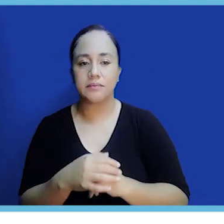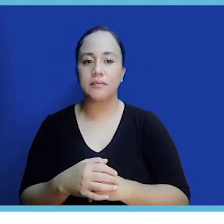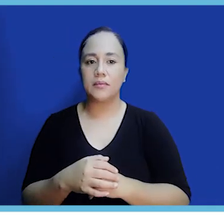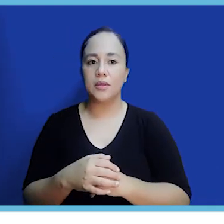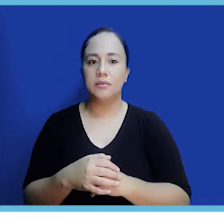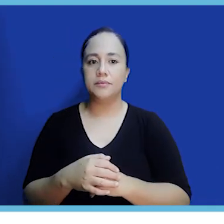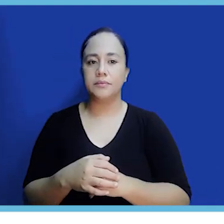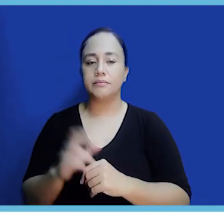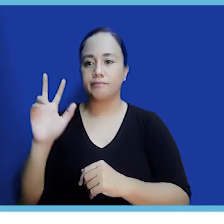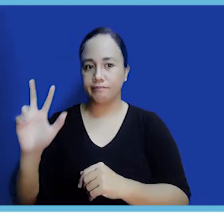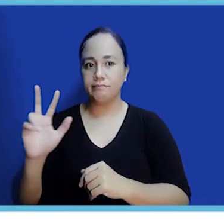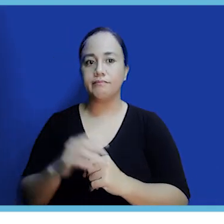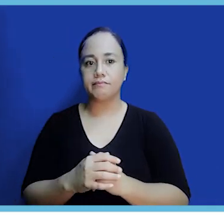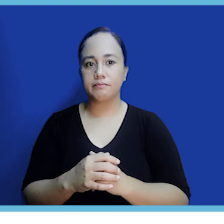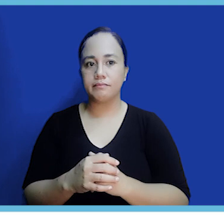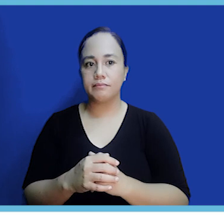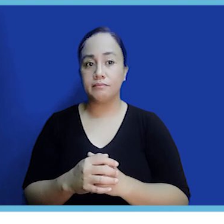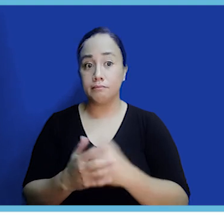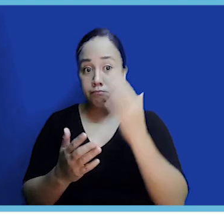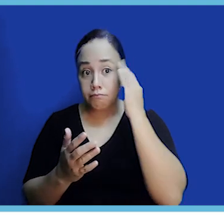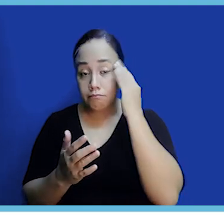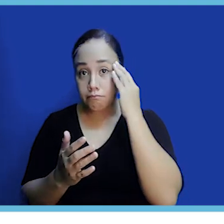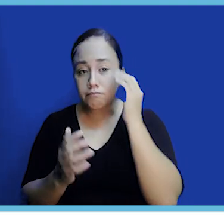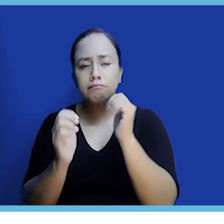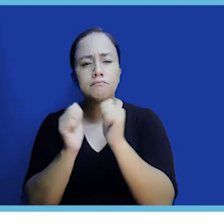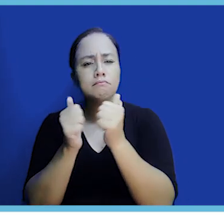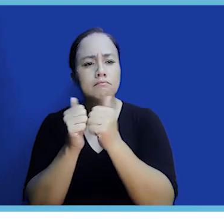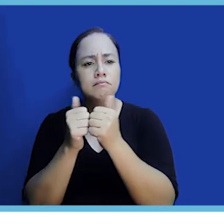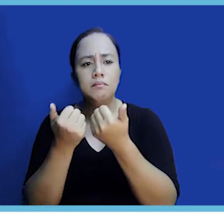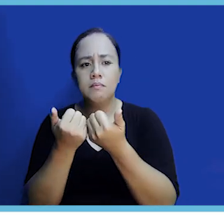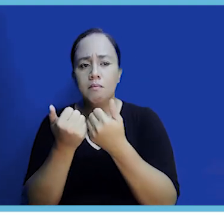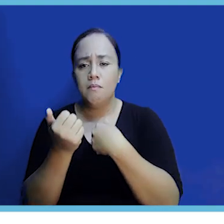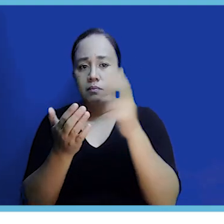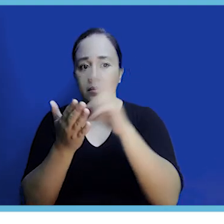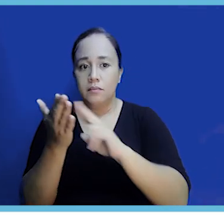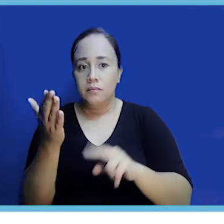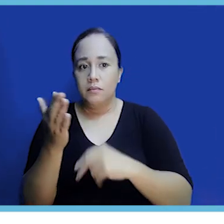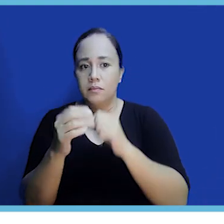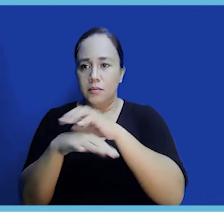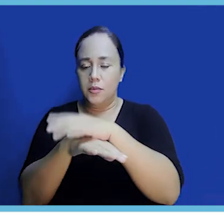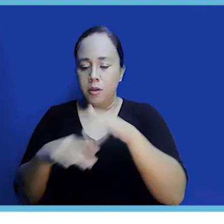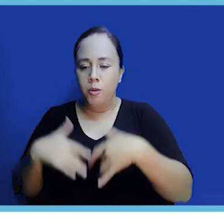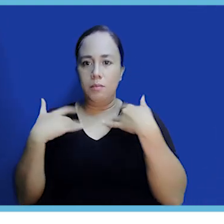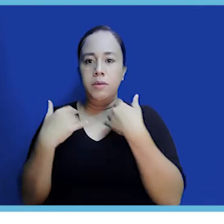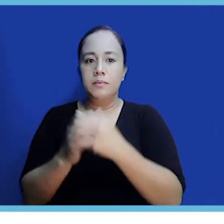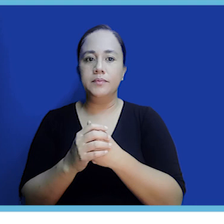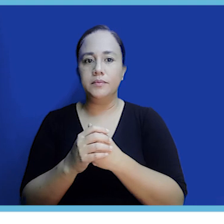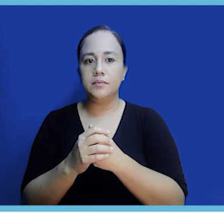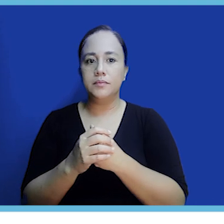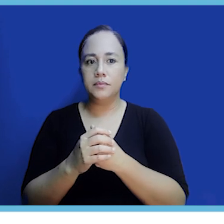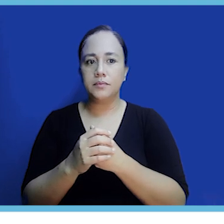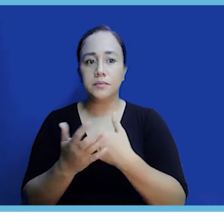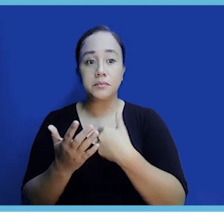with the UNCRPD. 3. If they are familiar, ask how the UNCRPD affects